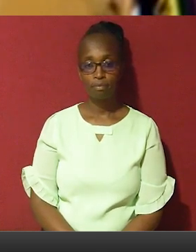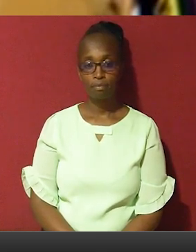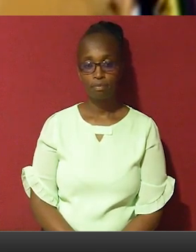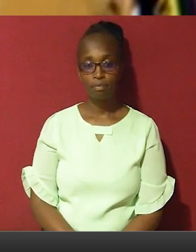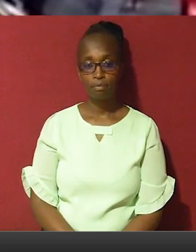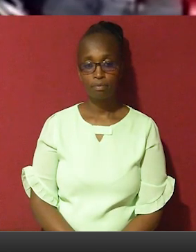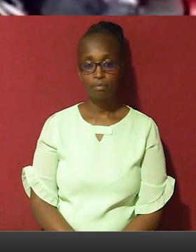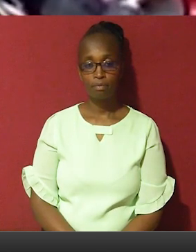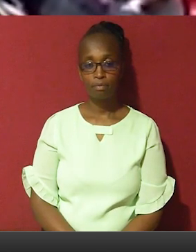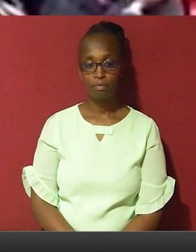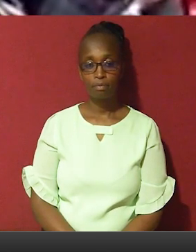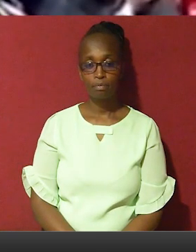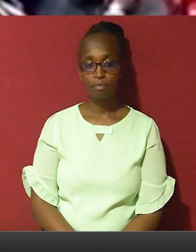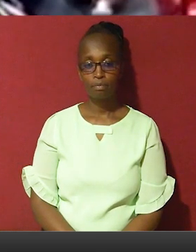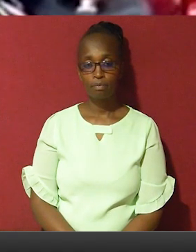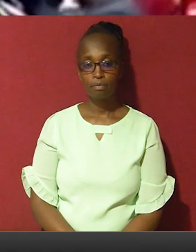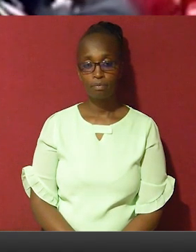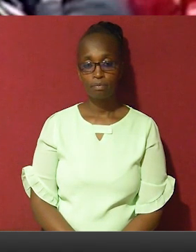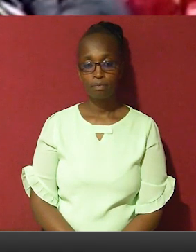Order.